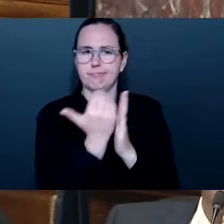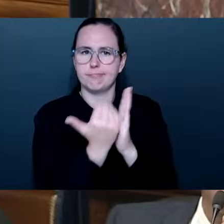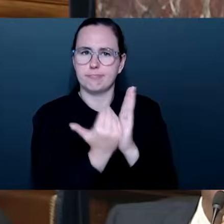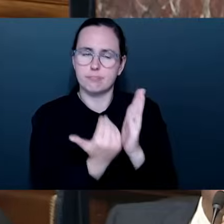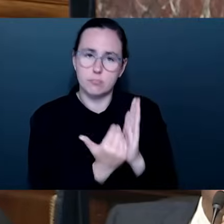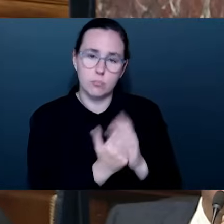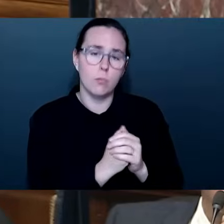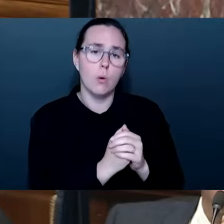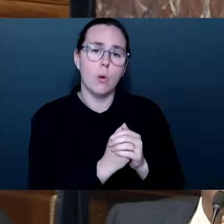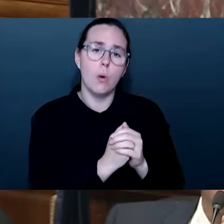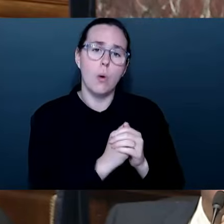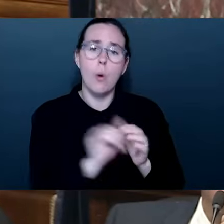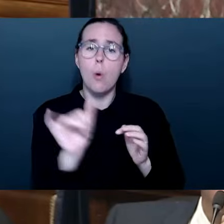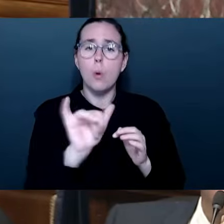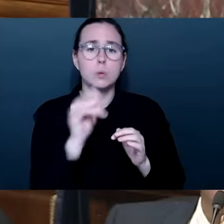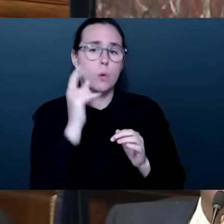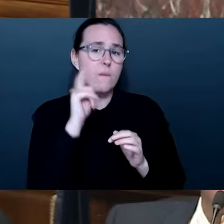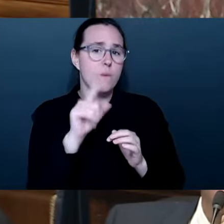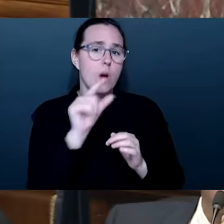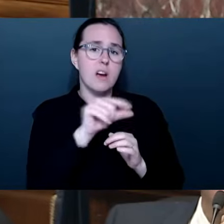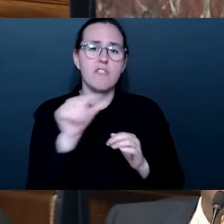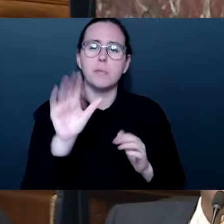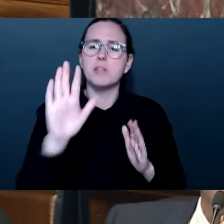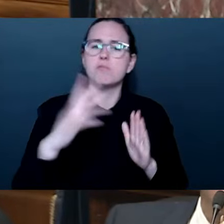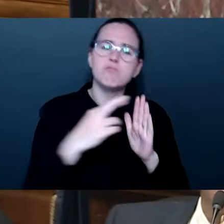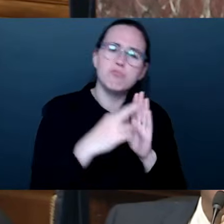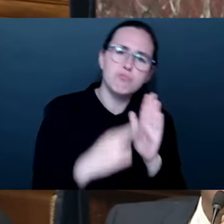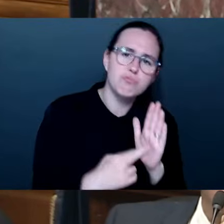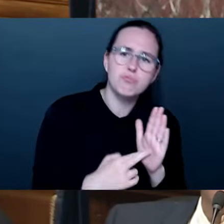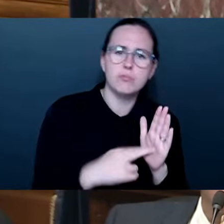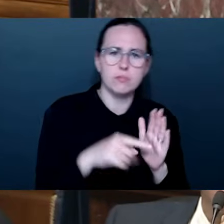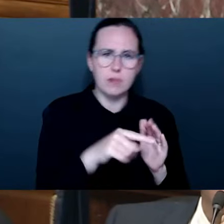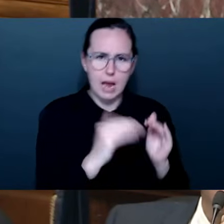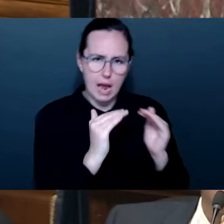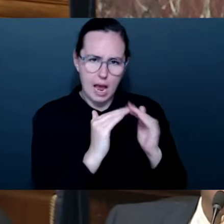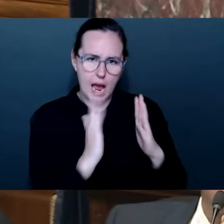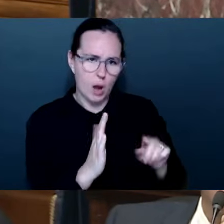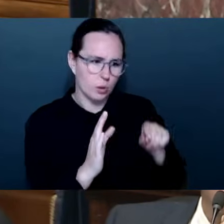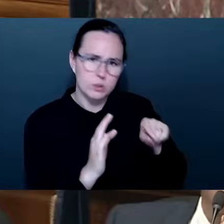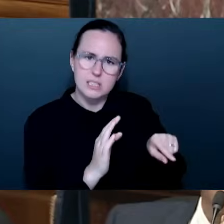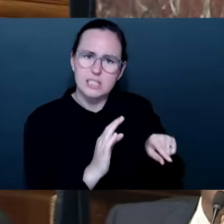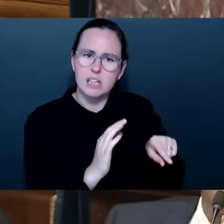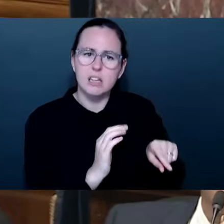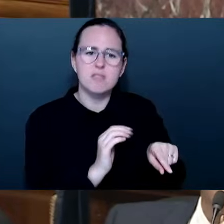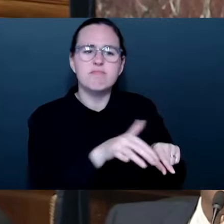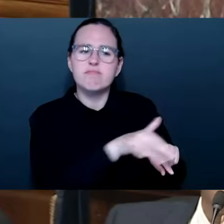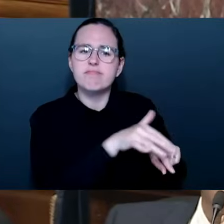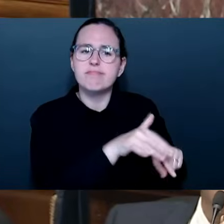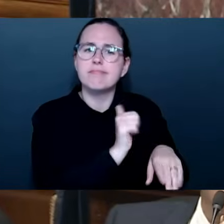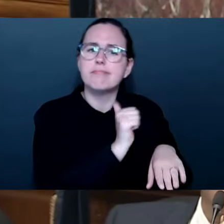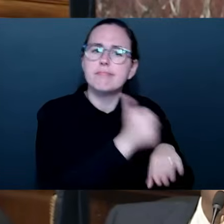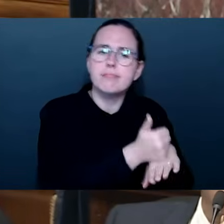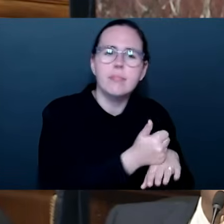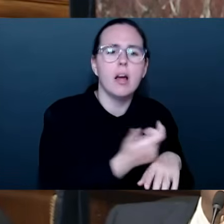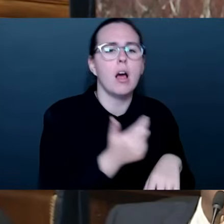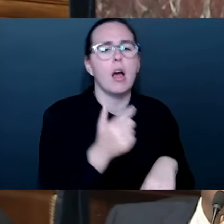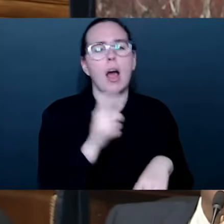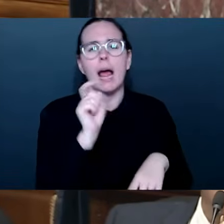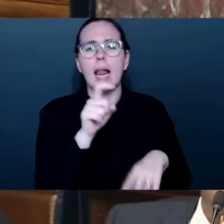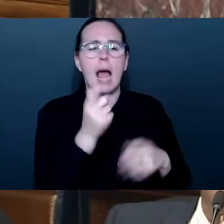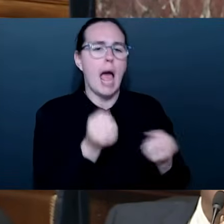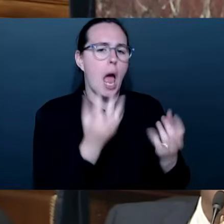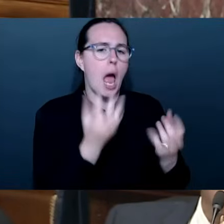and density and for off-street parking requirements. This will allow us to establish minimum standards for